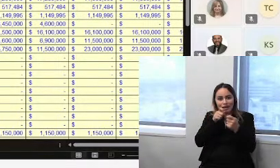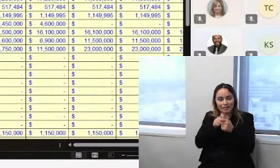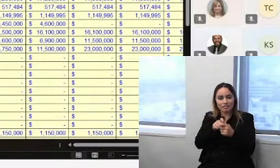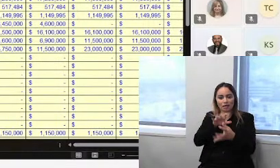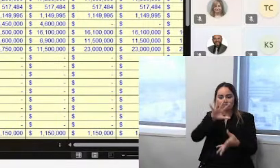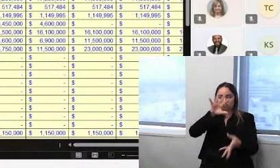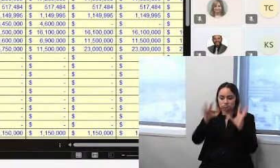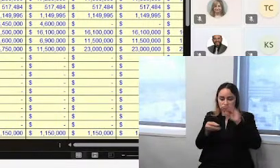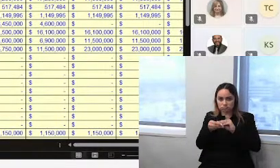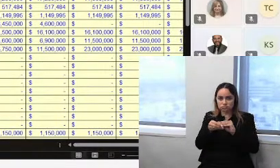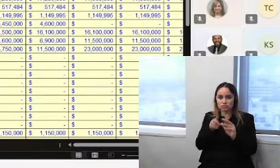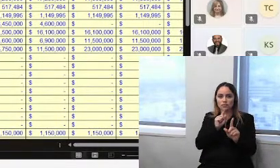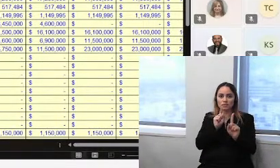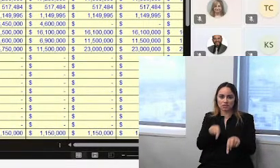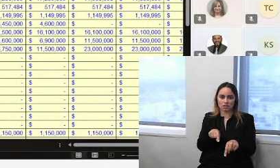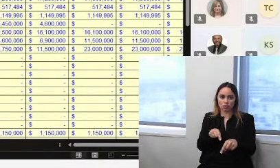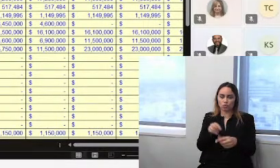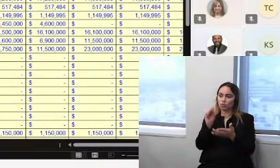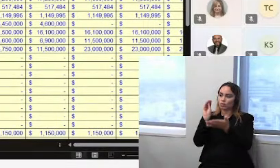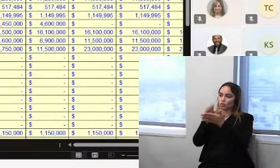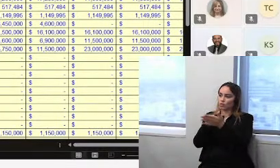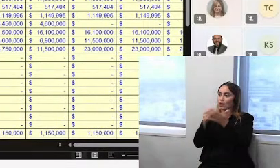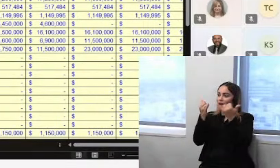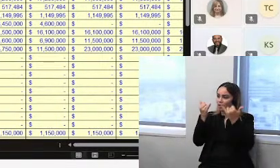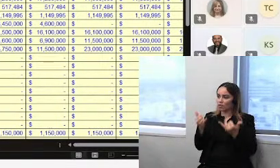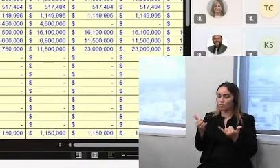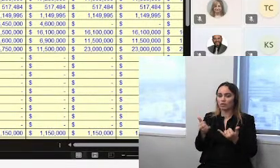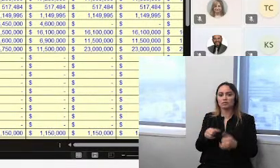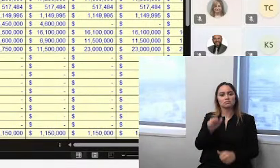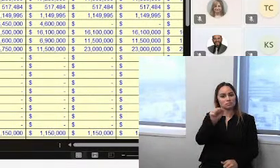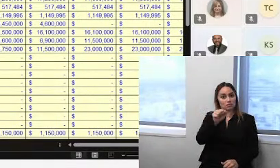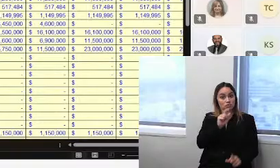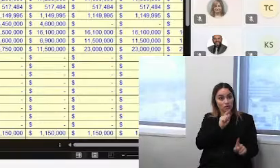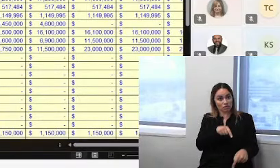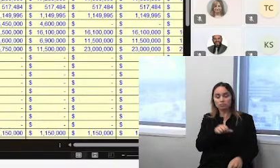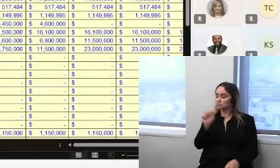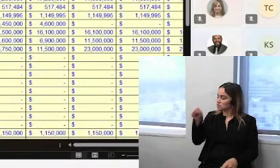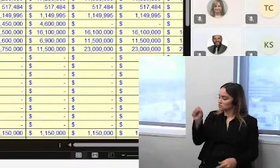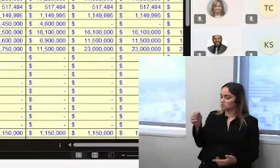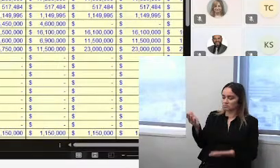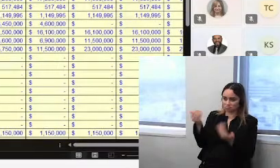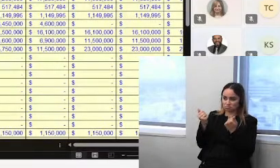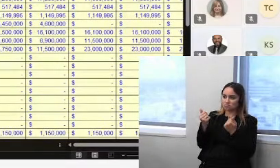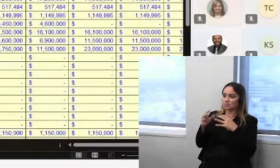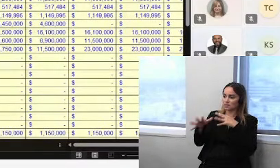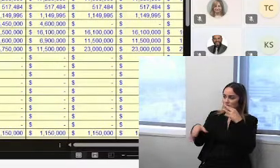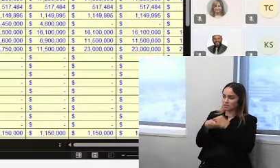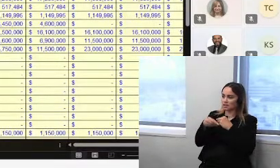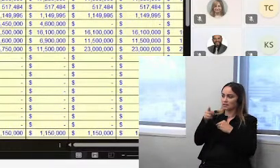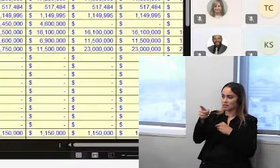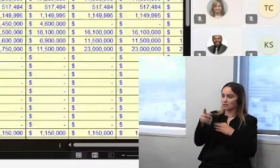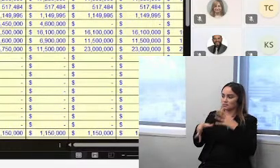at this time? Yeah, we can do it. Can I look at the Yeah, screen? Go ahead. Go ahead. So